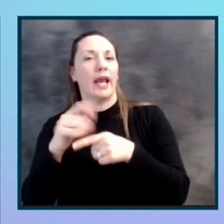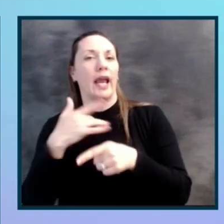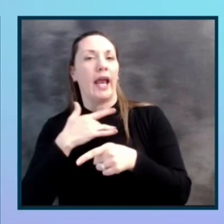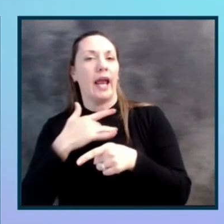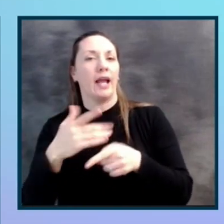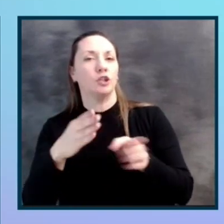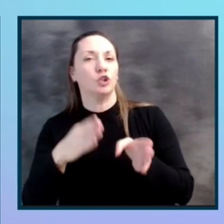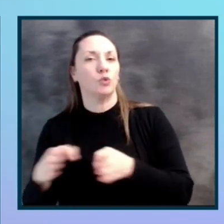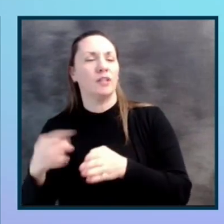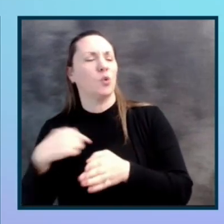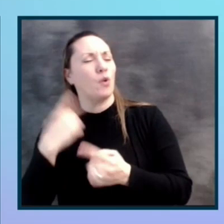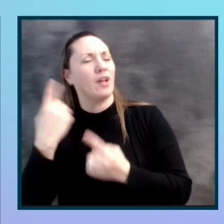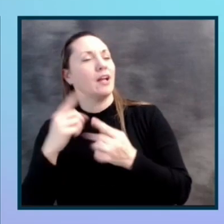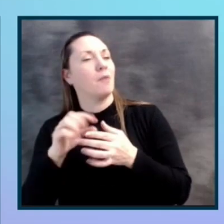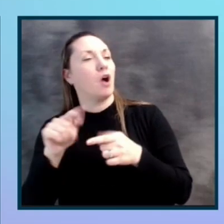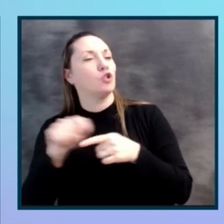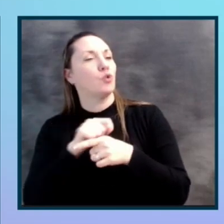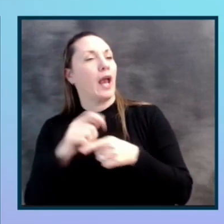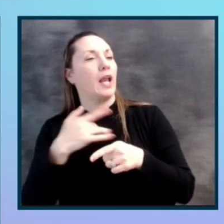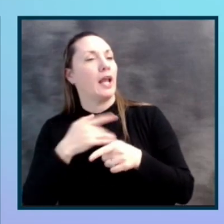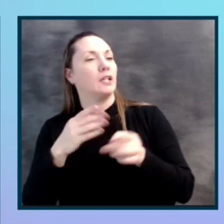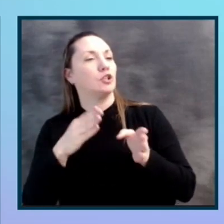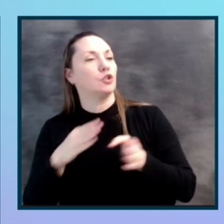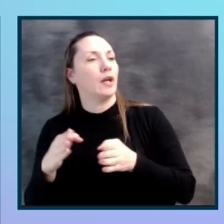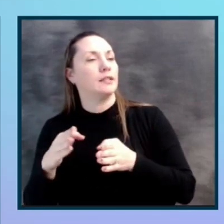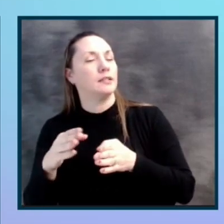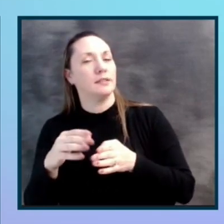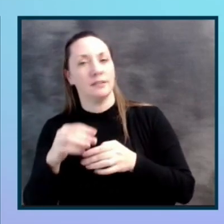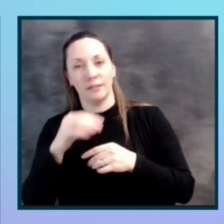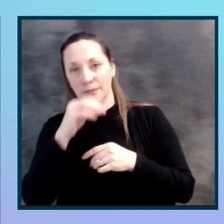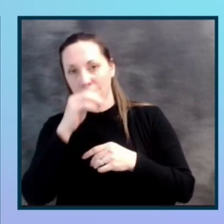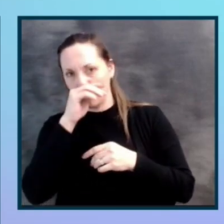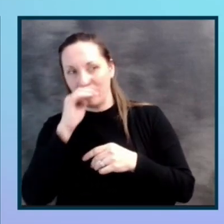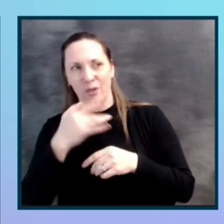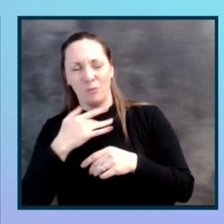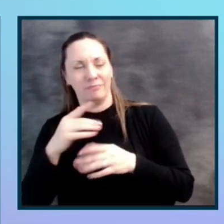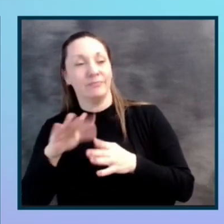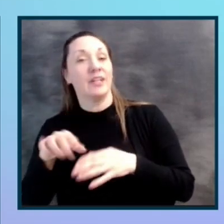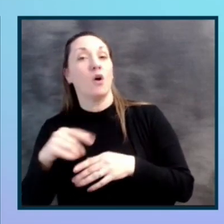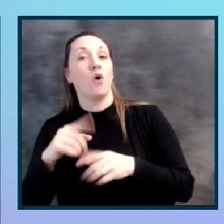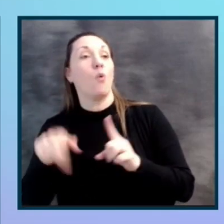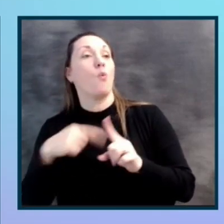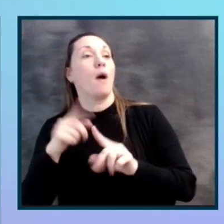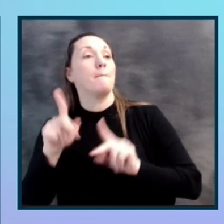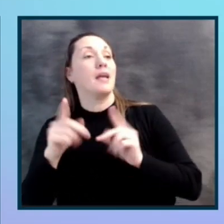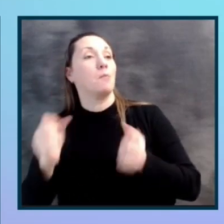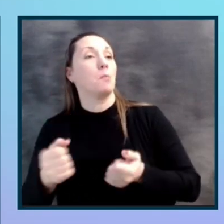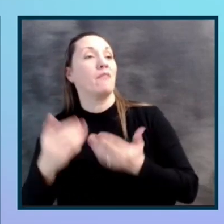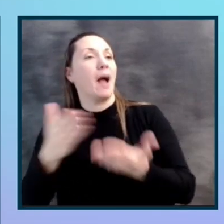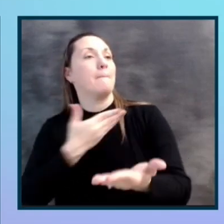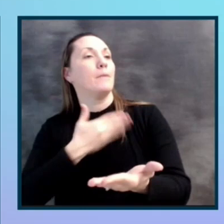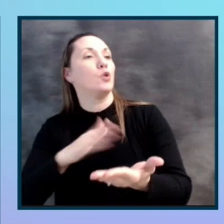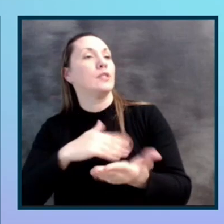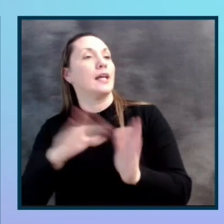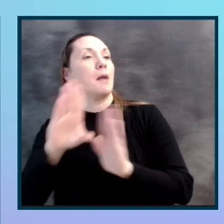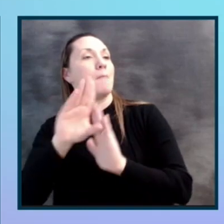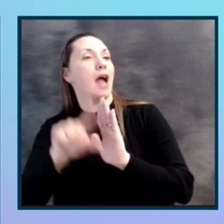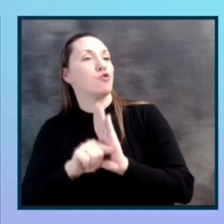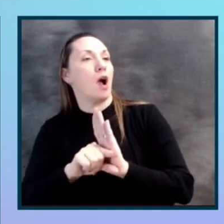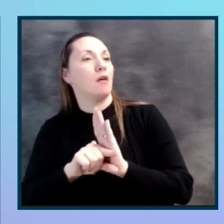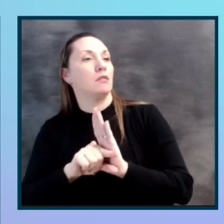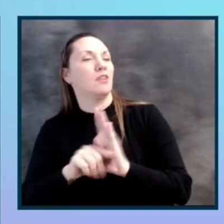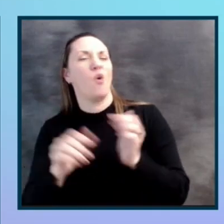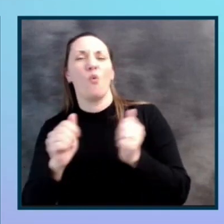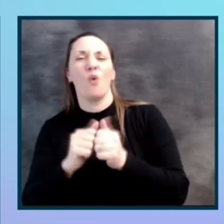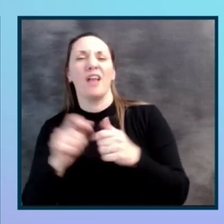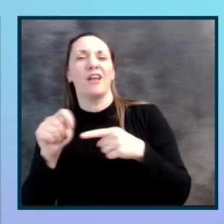think about the training trends? Oops, sorry, it jumped around here. when people provide music as a background with training slides,